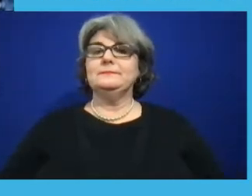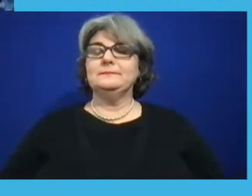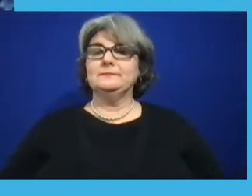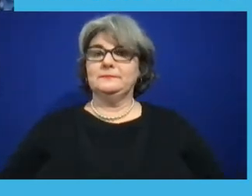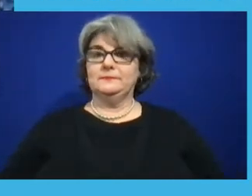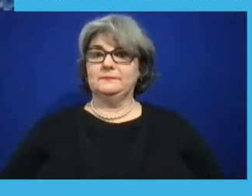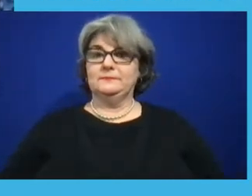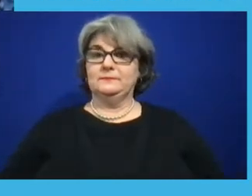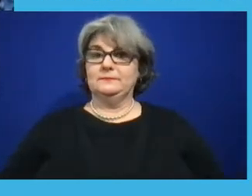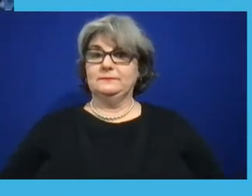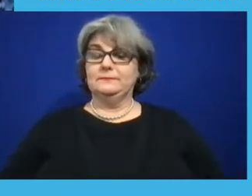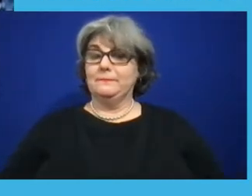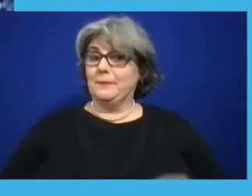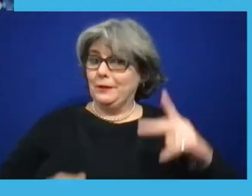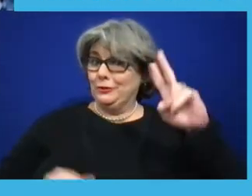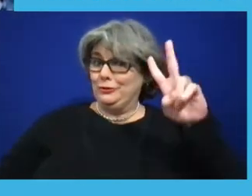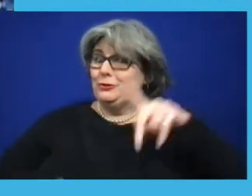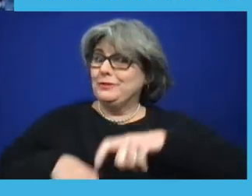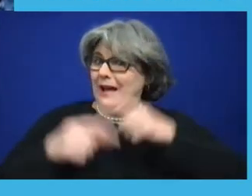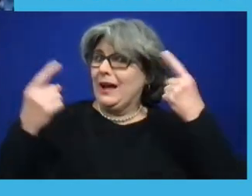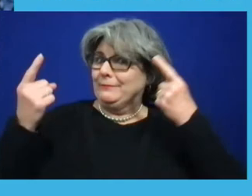Georgia.